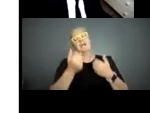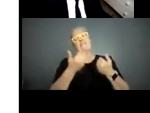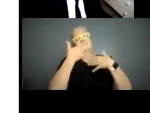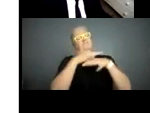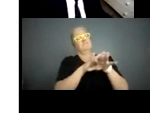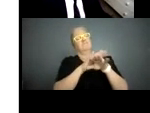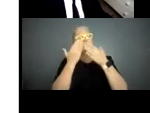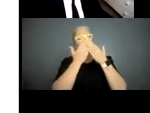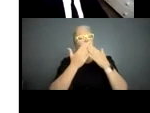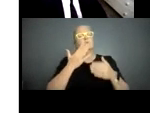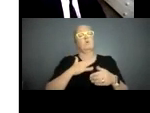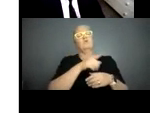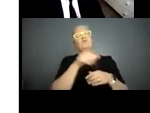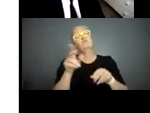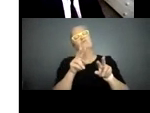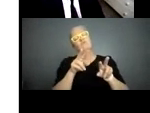film.